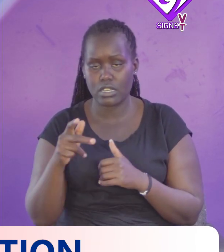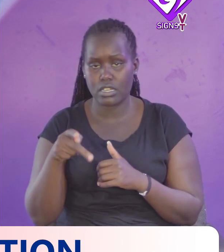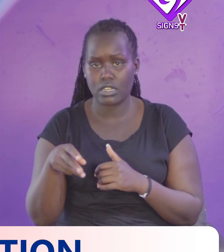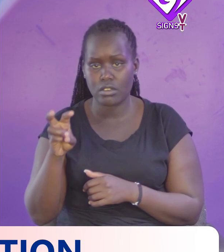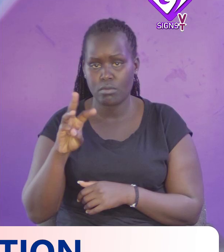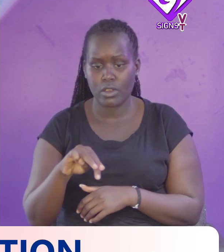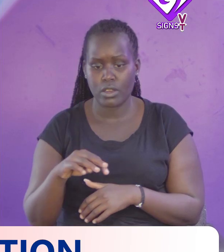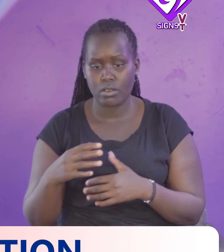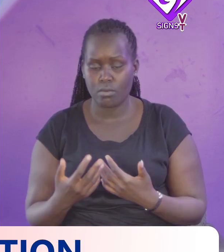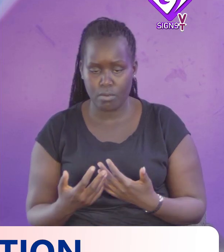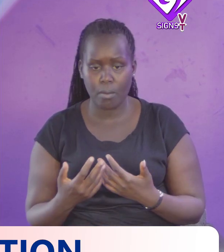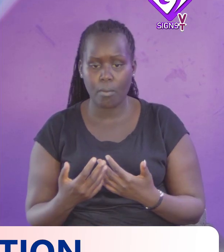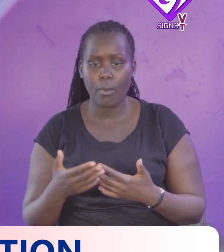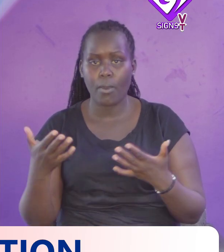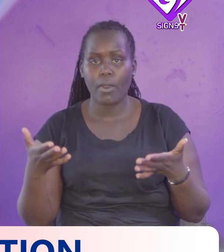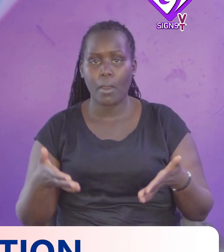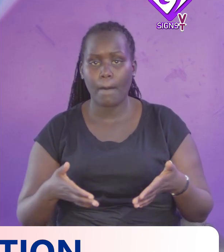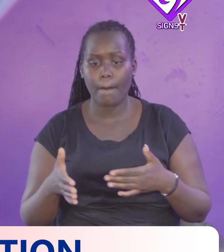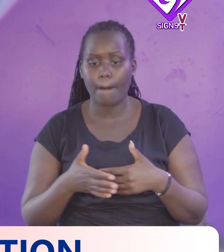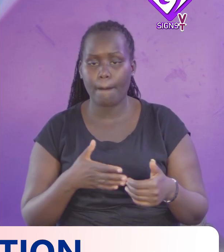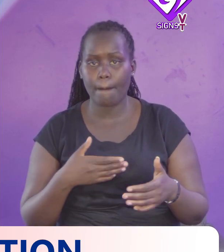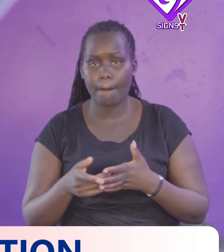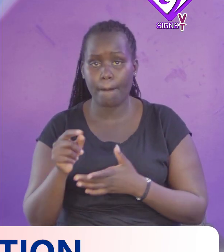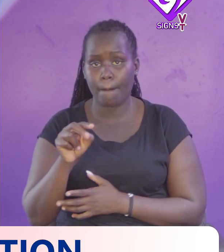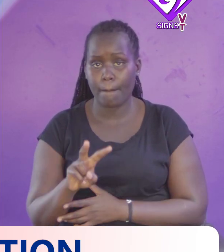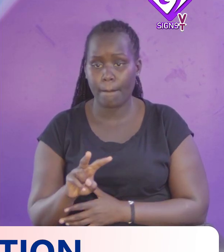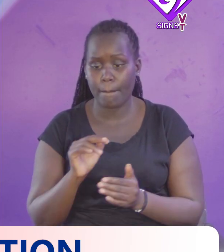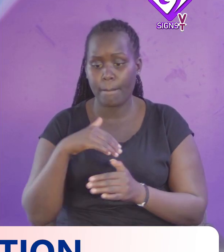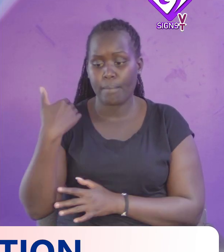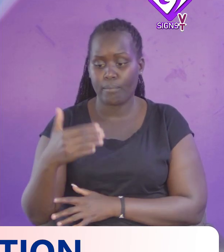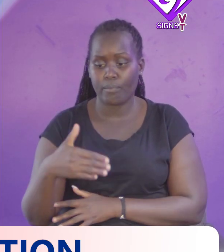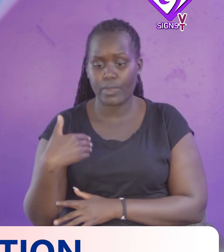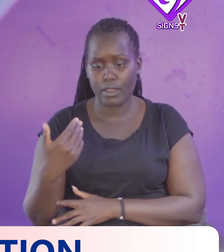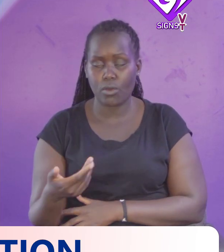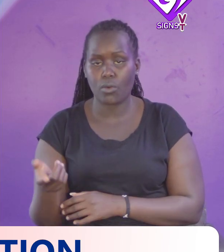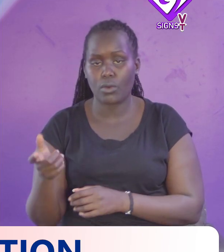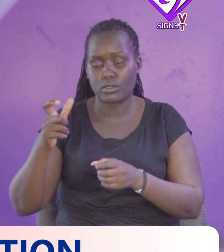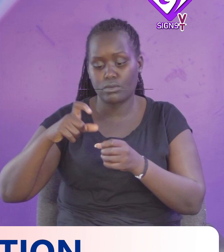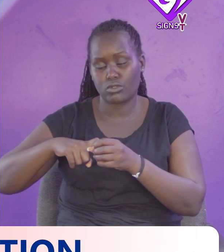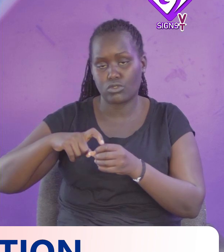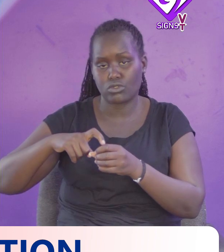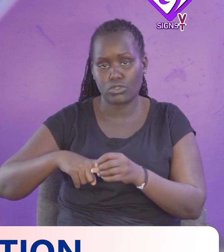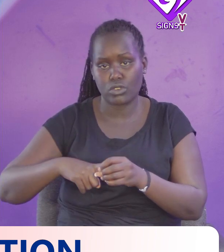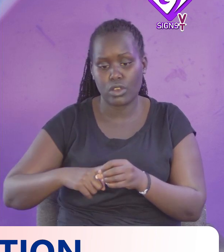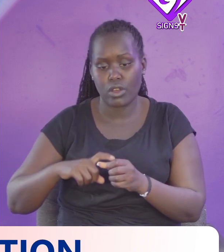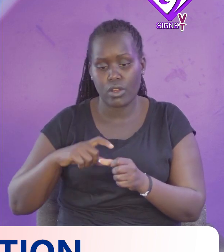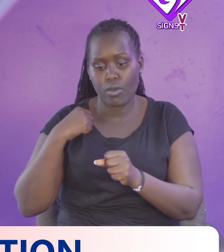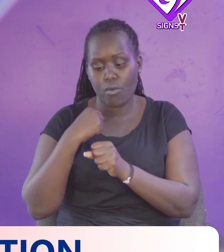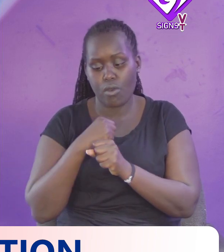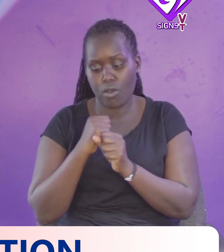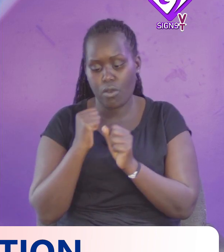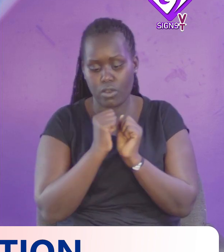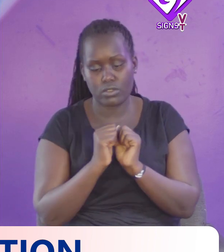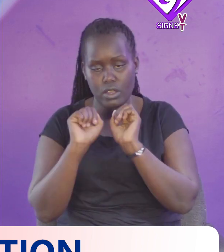right around that time here on Science TV. So always be tuned here. Tutembee pamoja, and you can give us